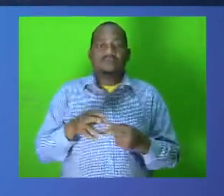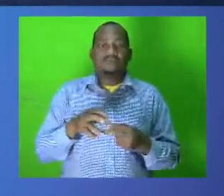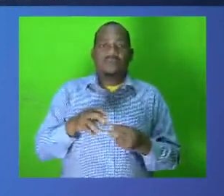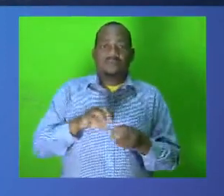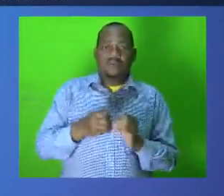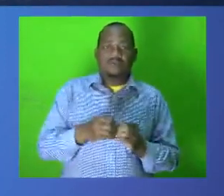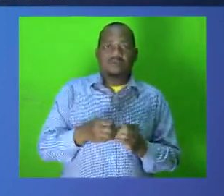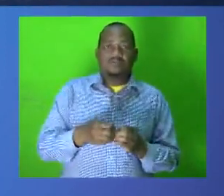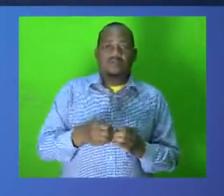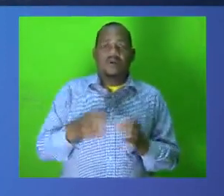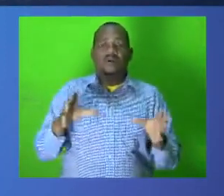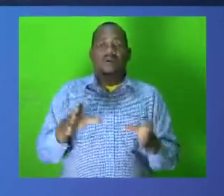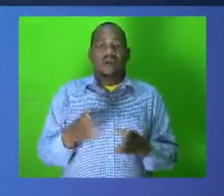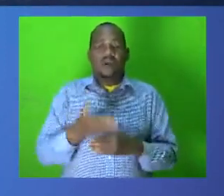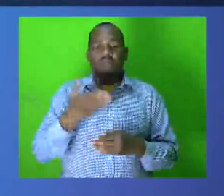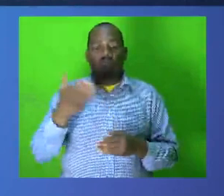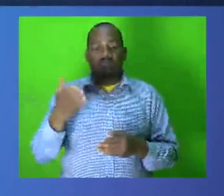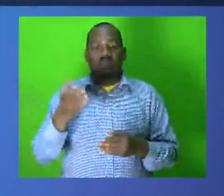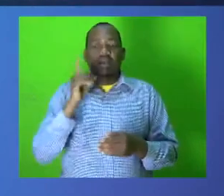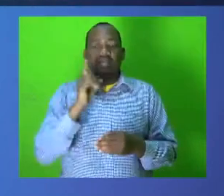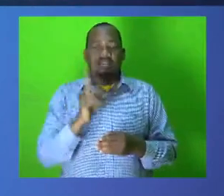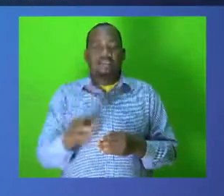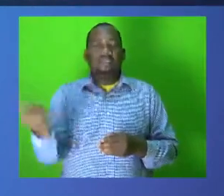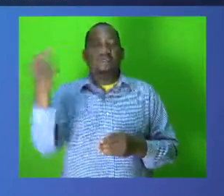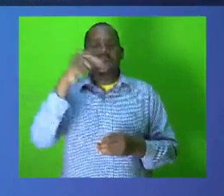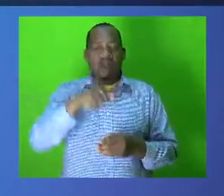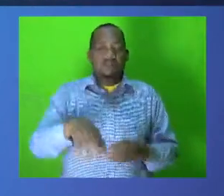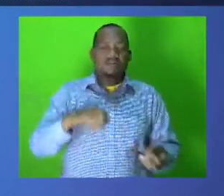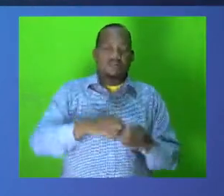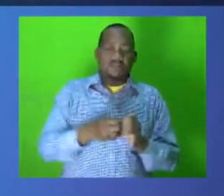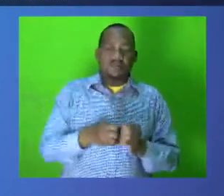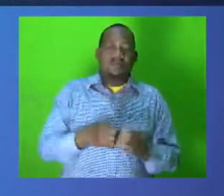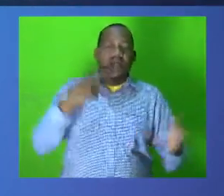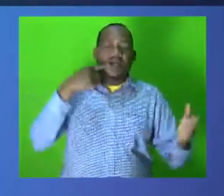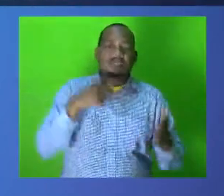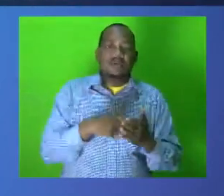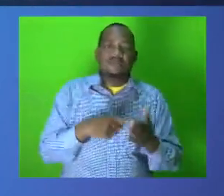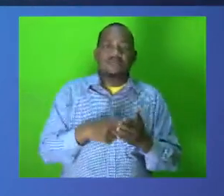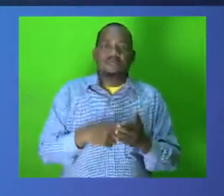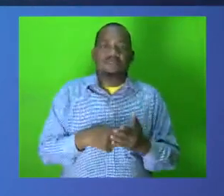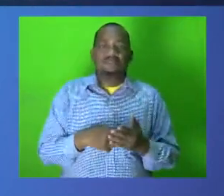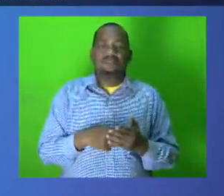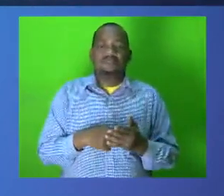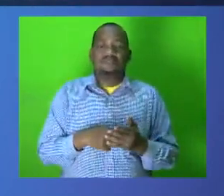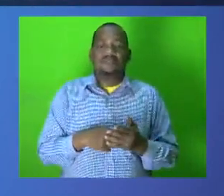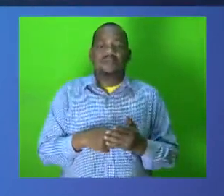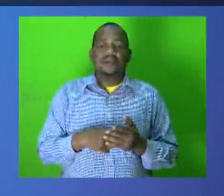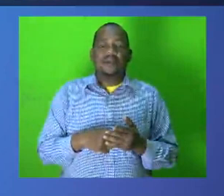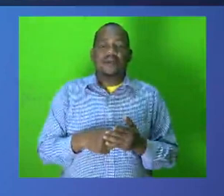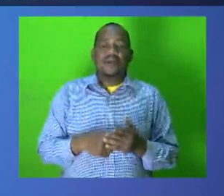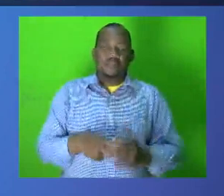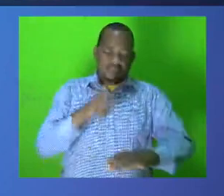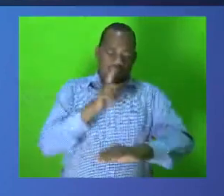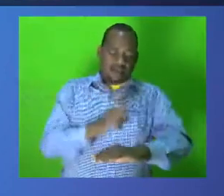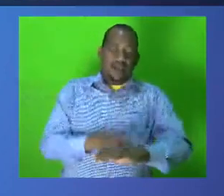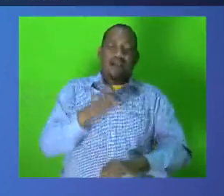time, Tanzania Meteorological Agency, TMA, announced for the occurred